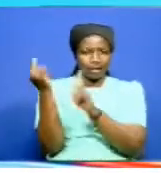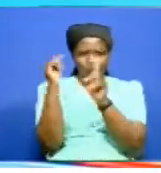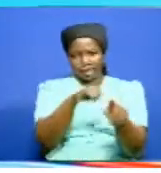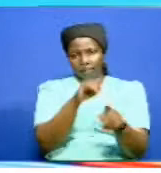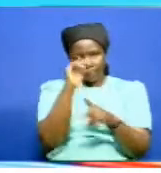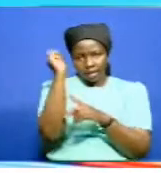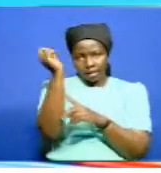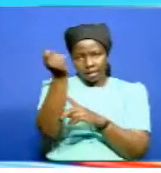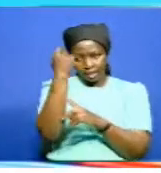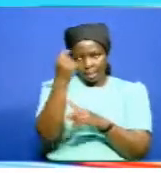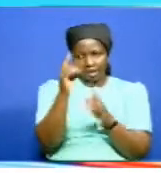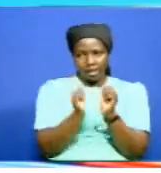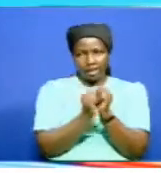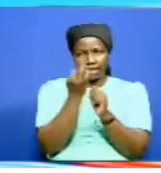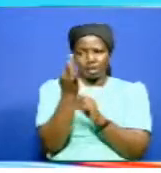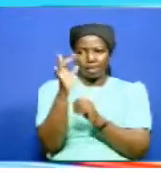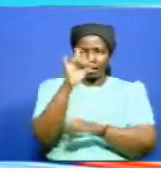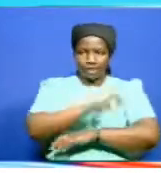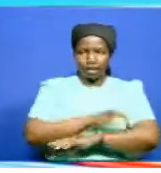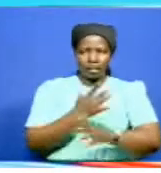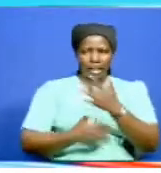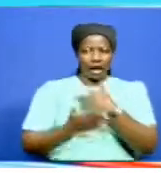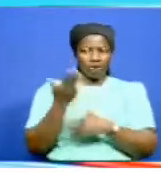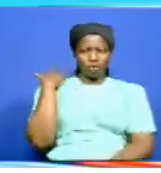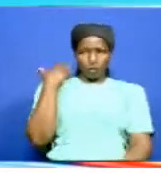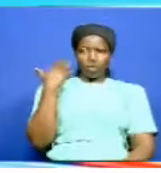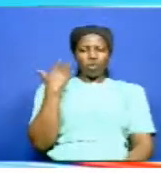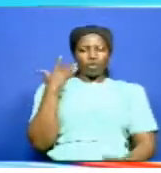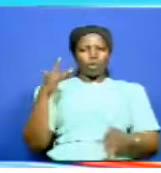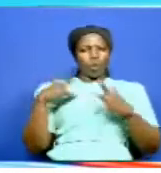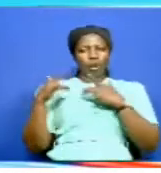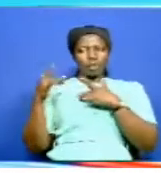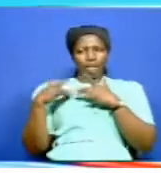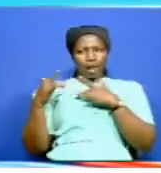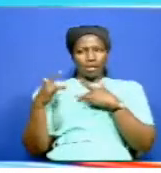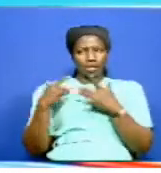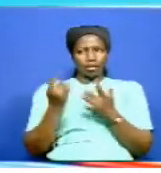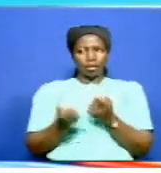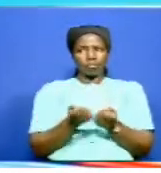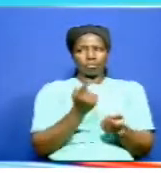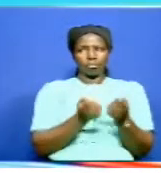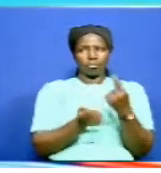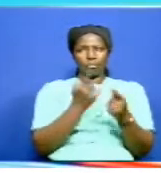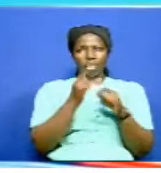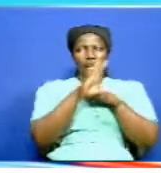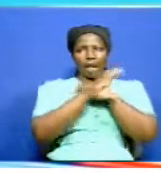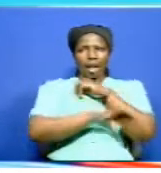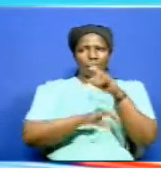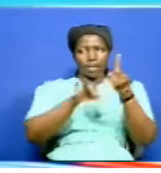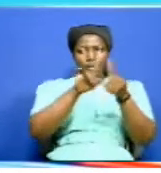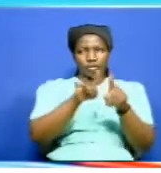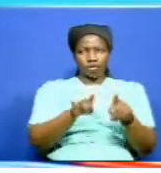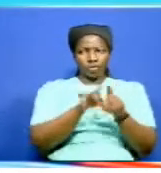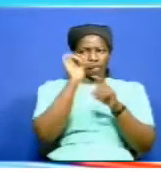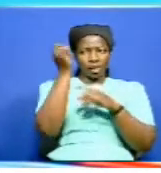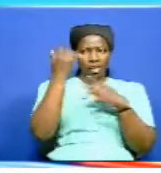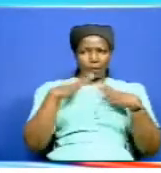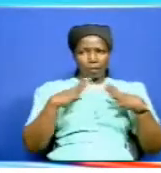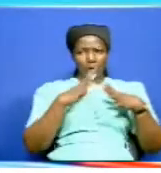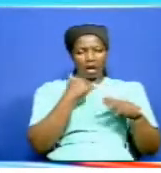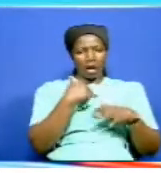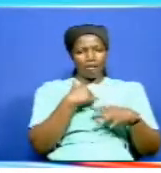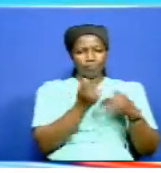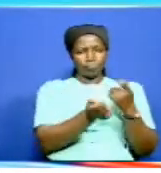country 13 days ago. Of course, several concerns raised by countries, and also Kenyans have also raised some